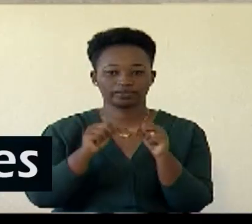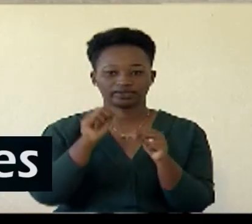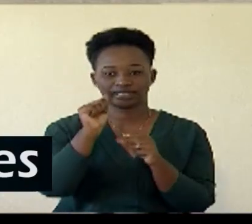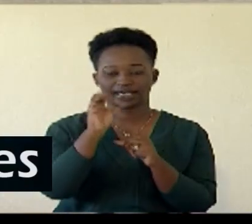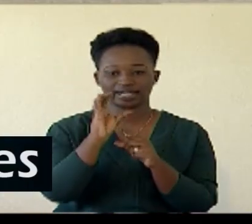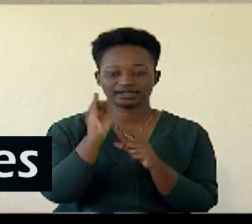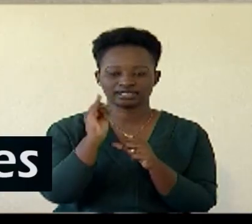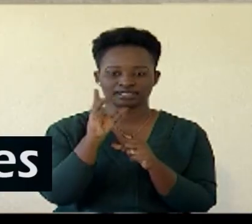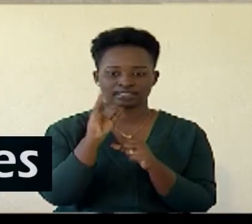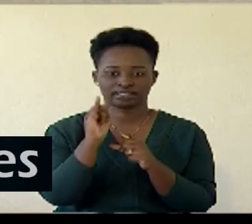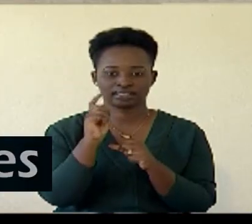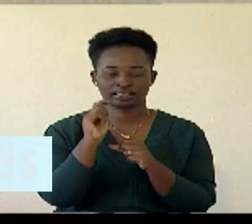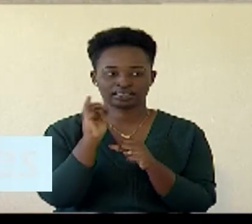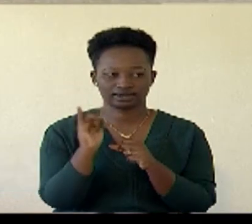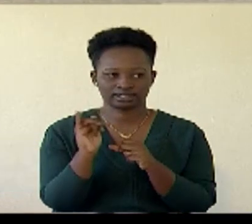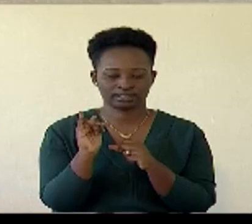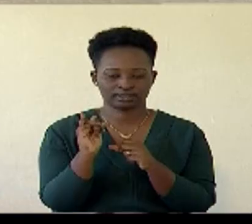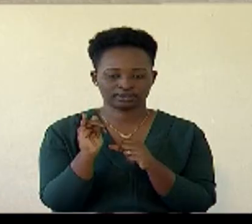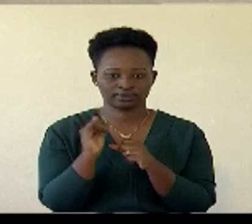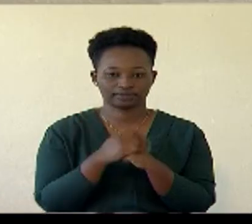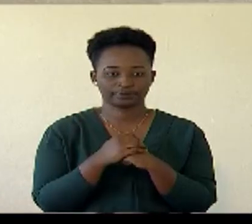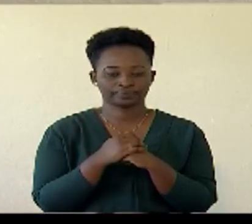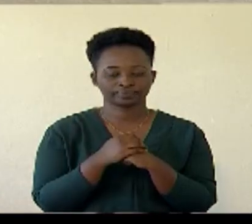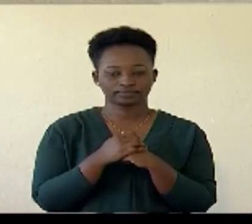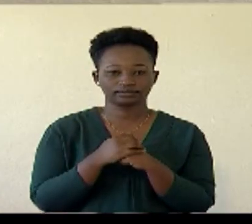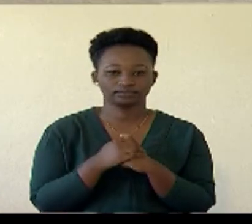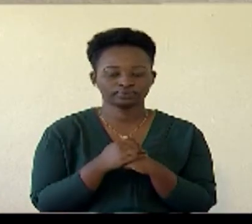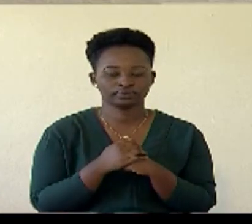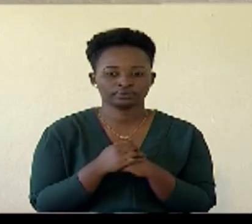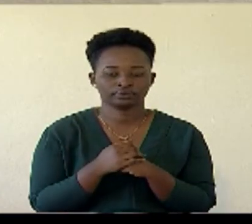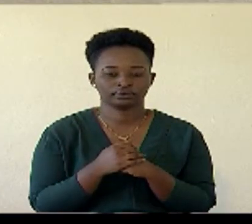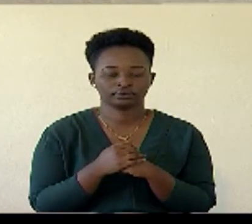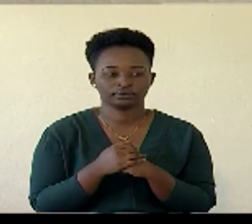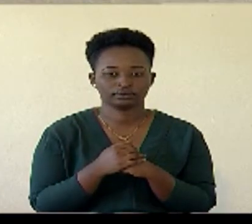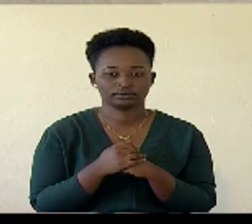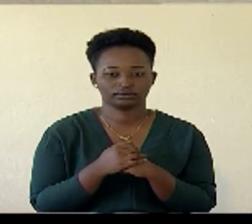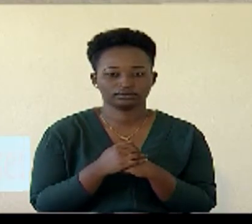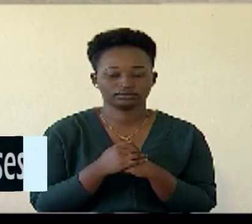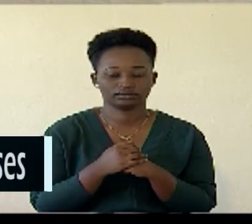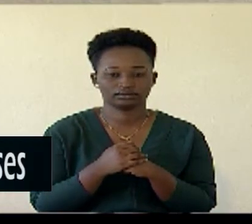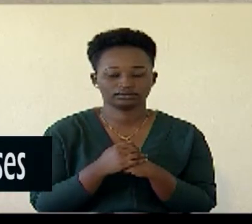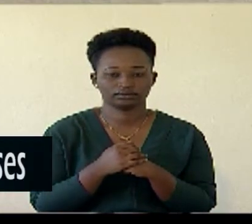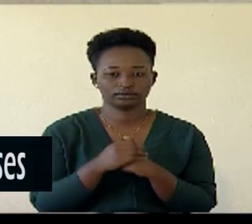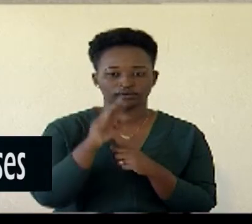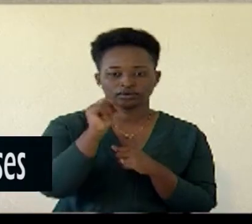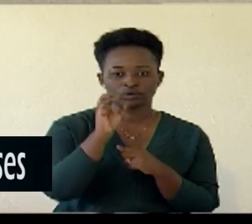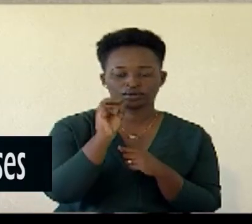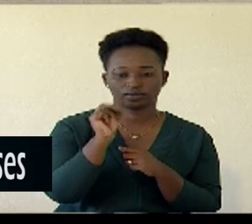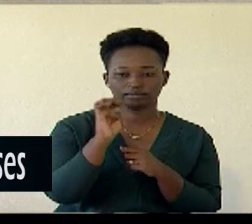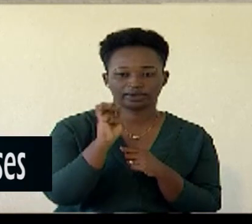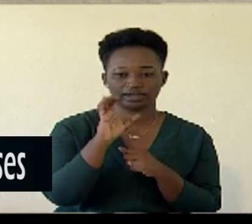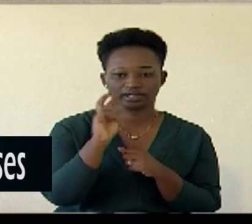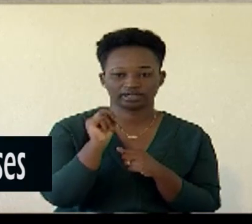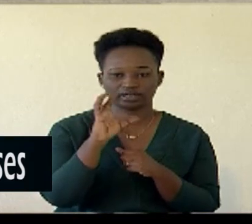acidity. No, maybe we'll not go through again to the properties and the nomenclature and the